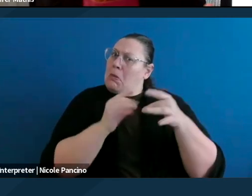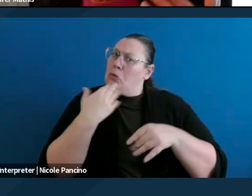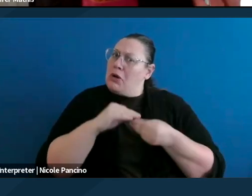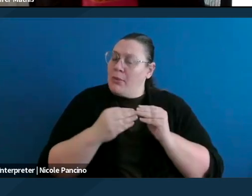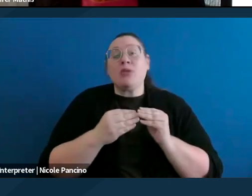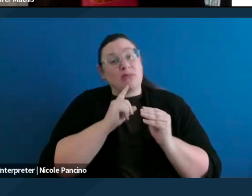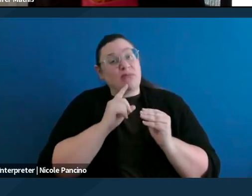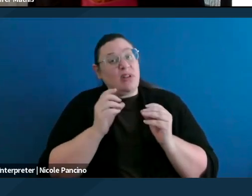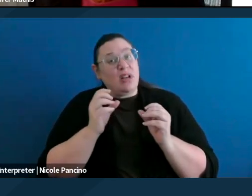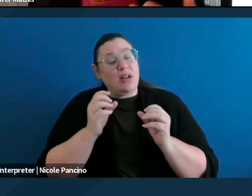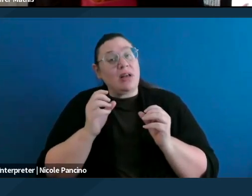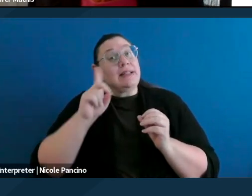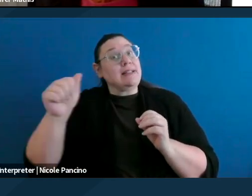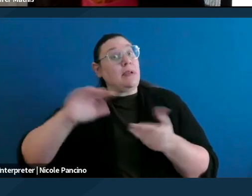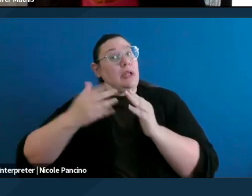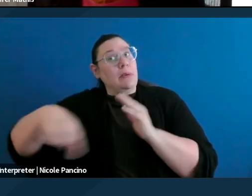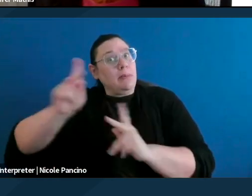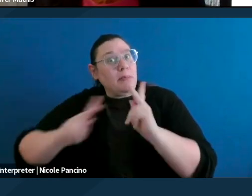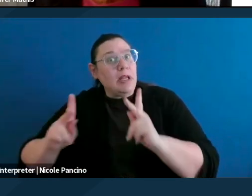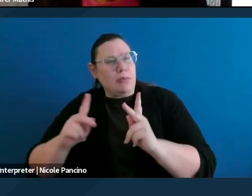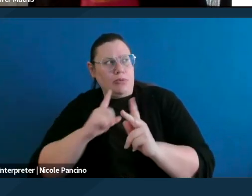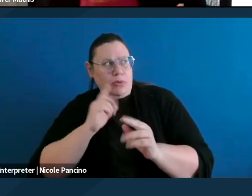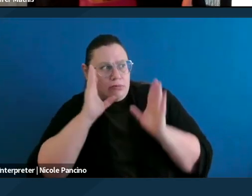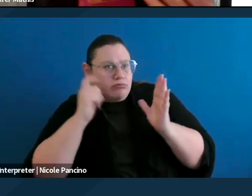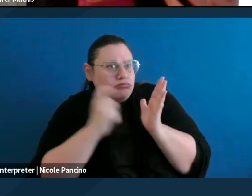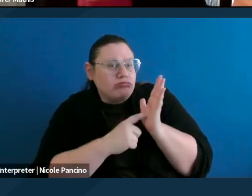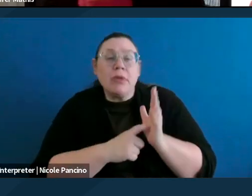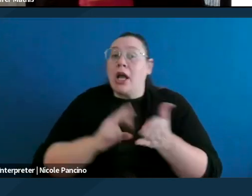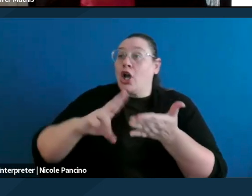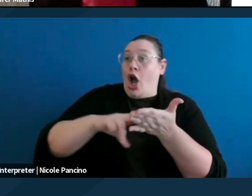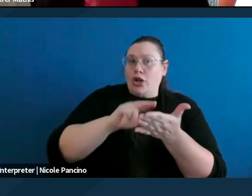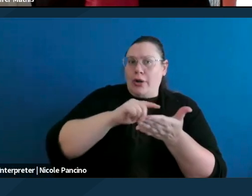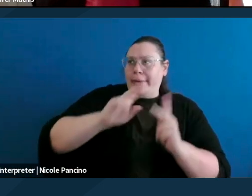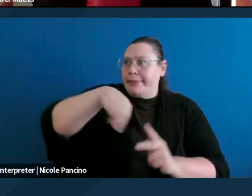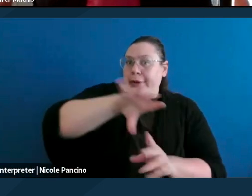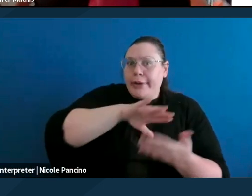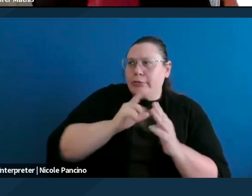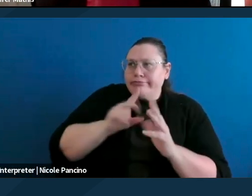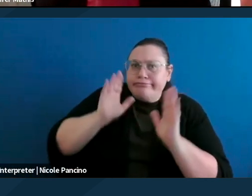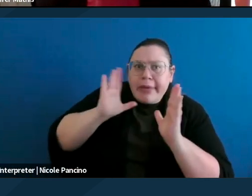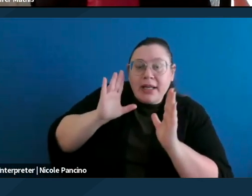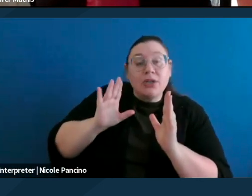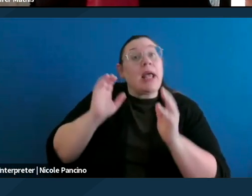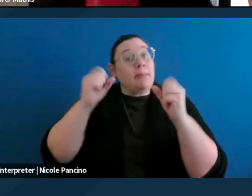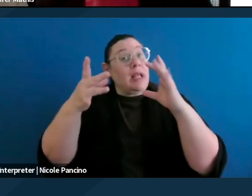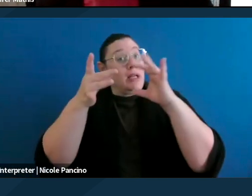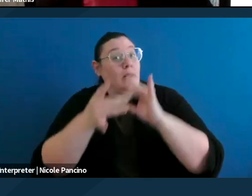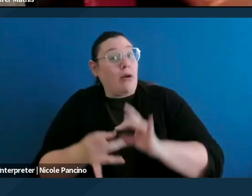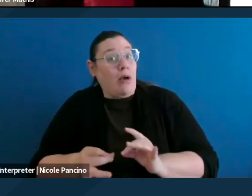paid in the disability community and in the contractor community. And a lot of those comments actually